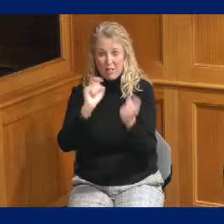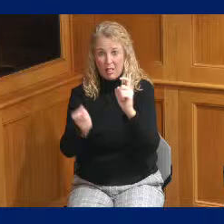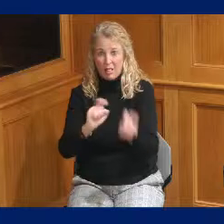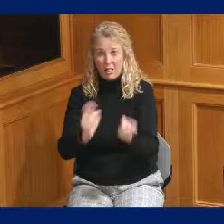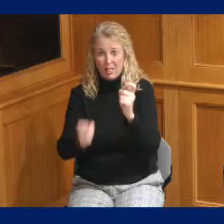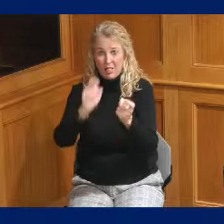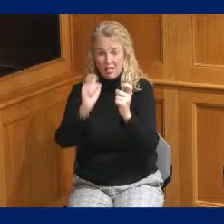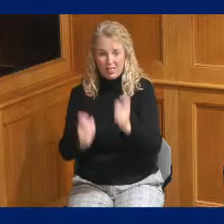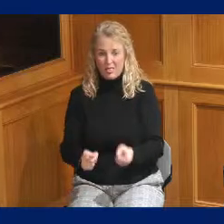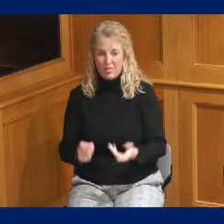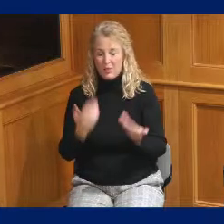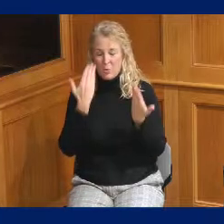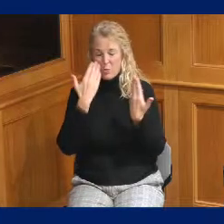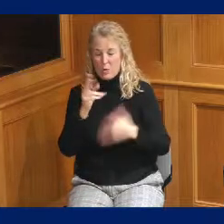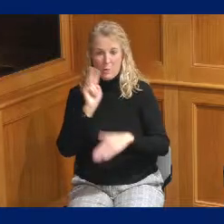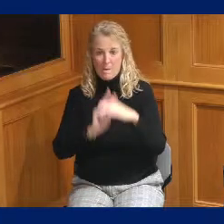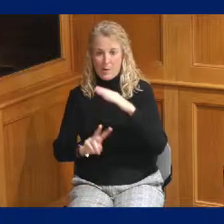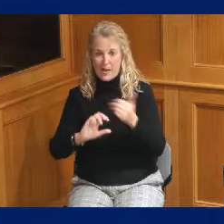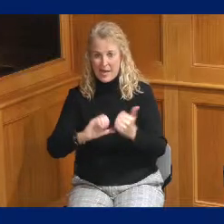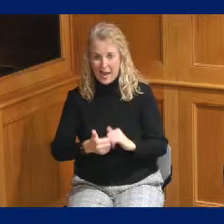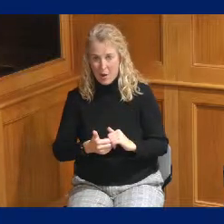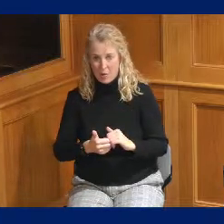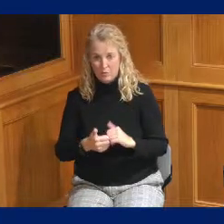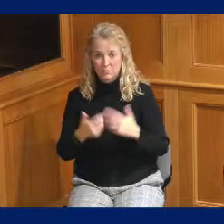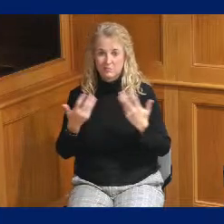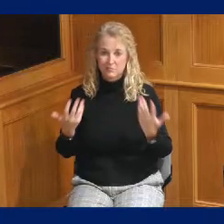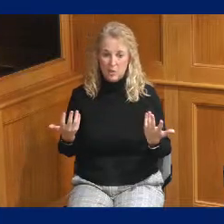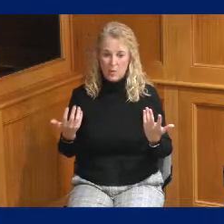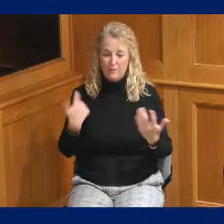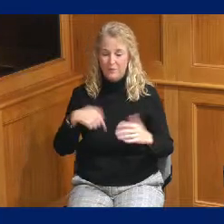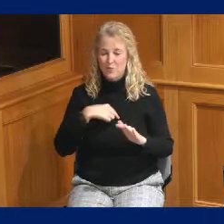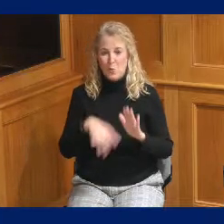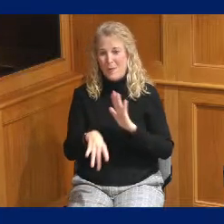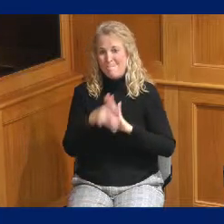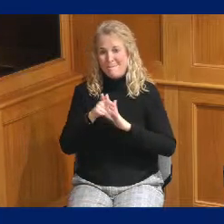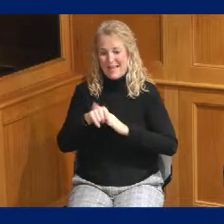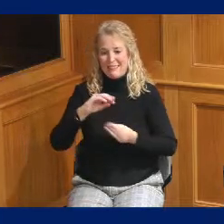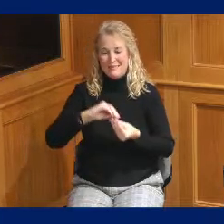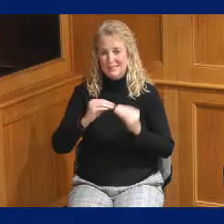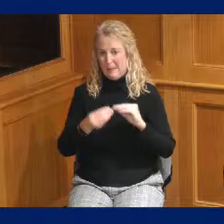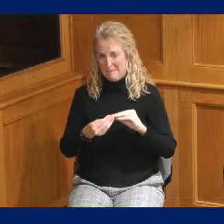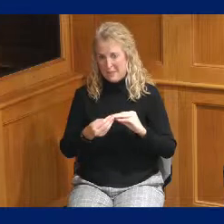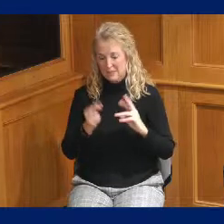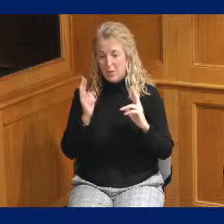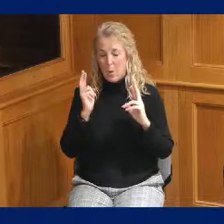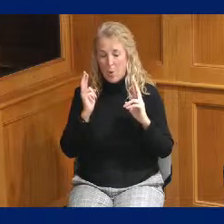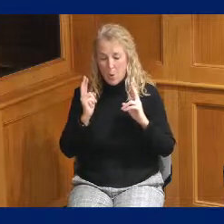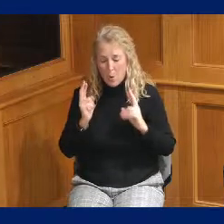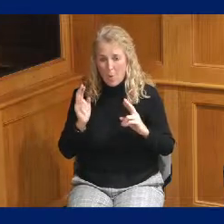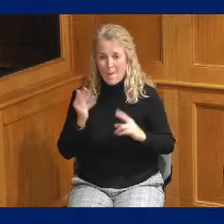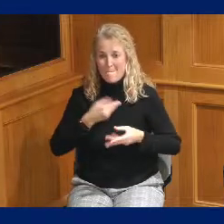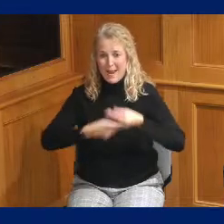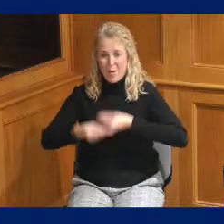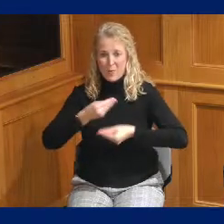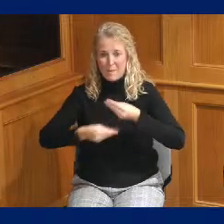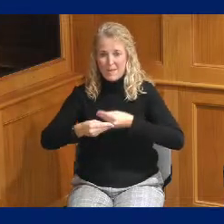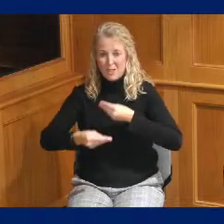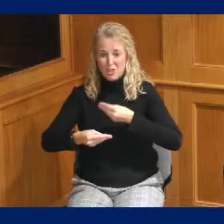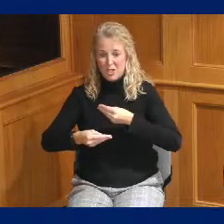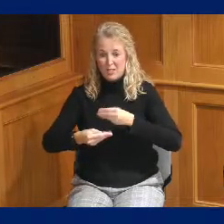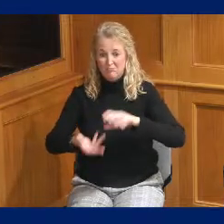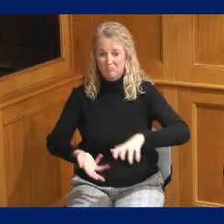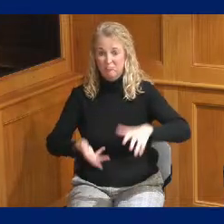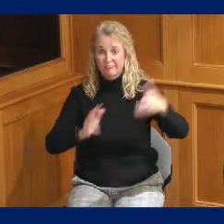on sustainably over time, so that we don't have to ultimately cut deep into